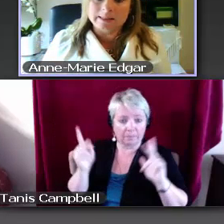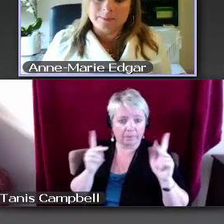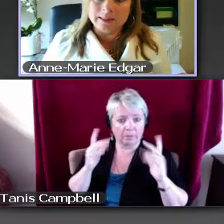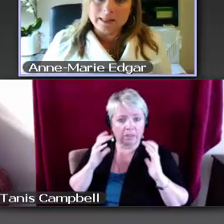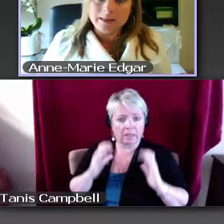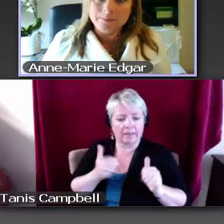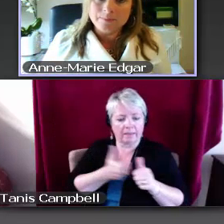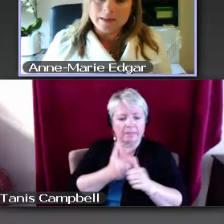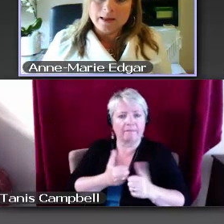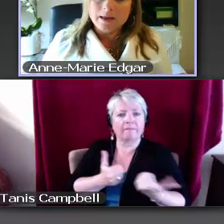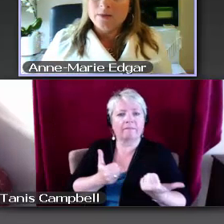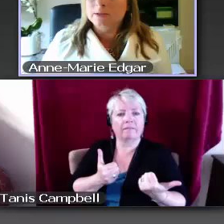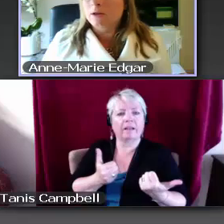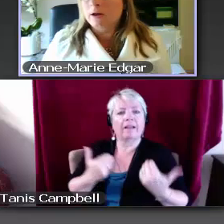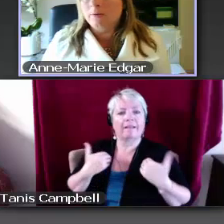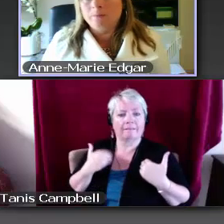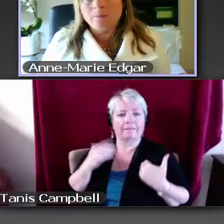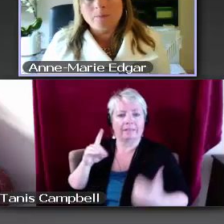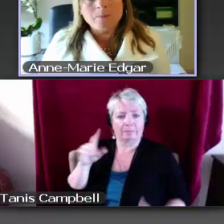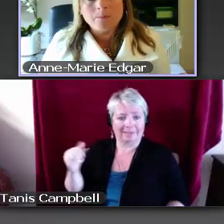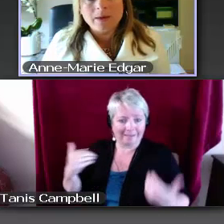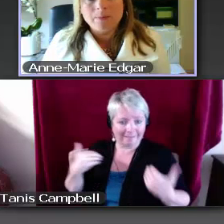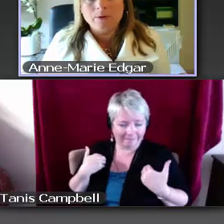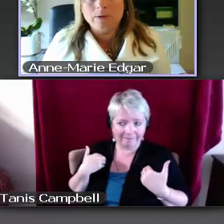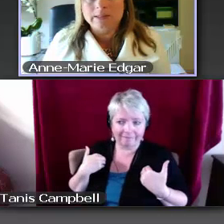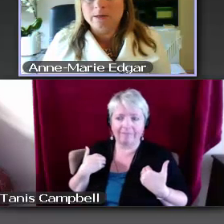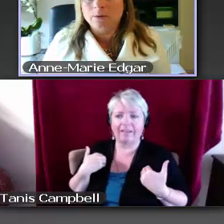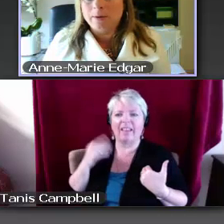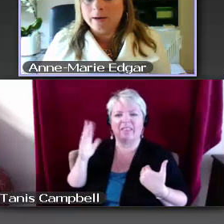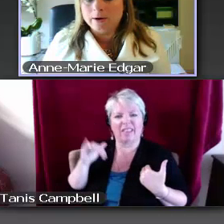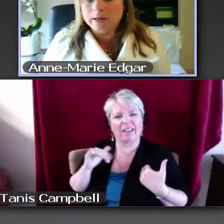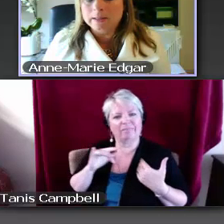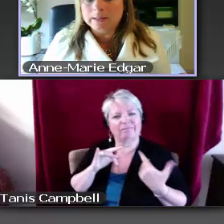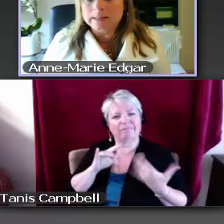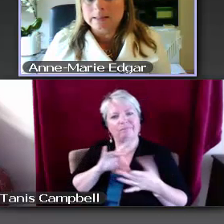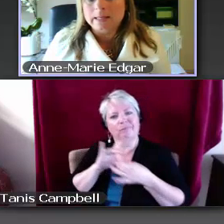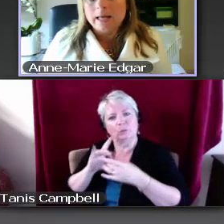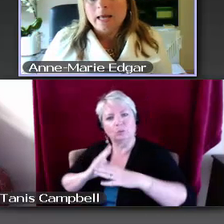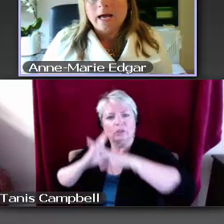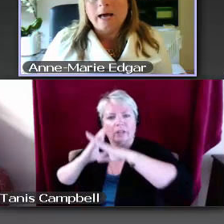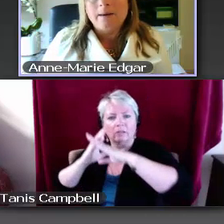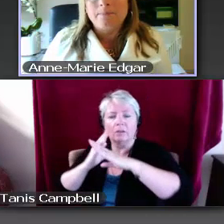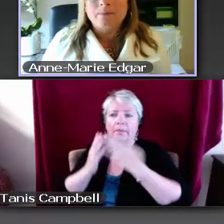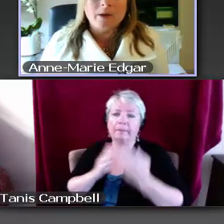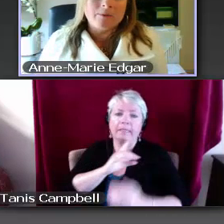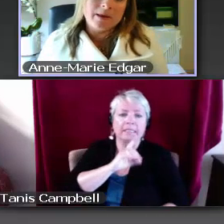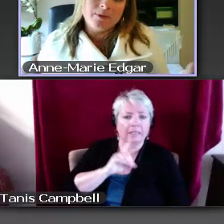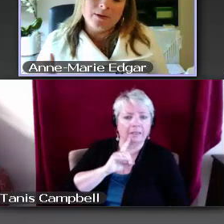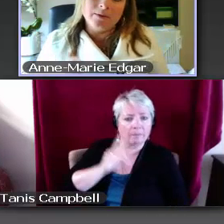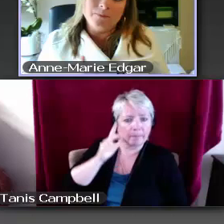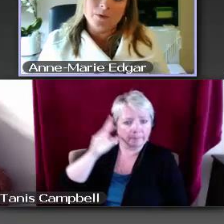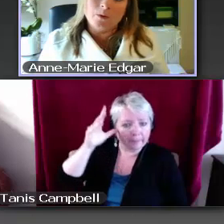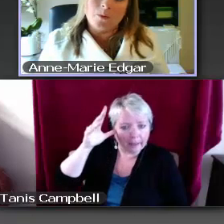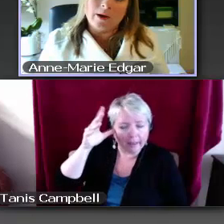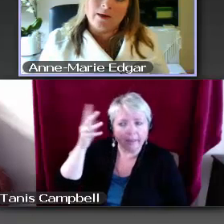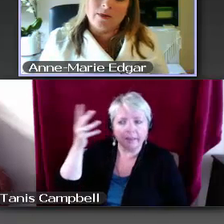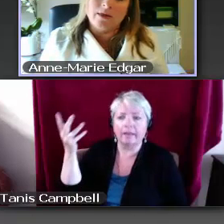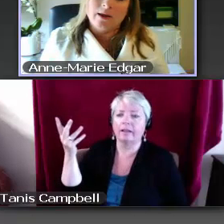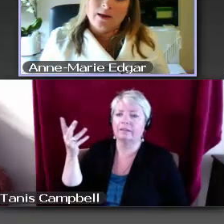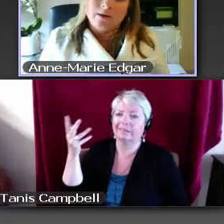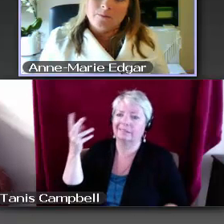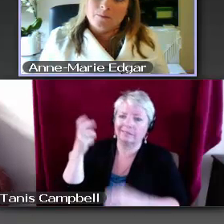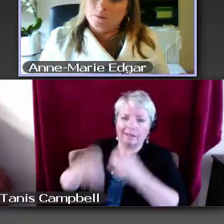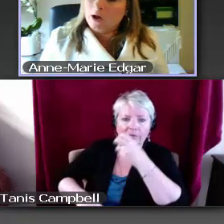with a disability. There's a lot of people who are single parents. We have people